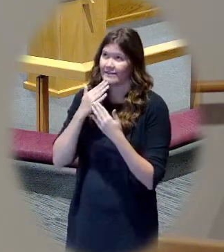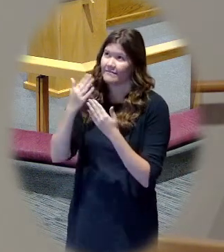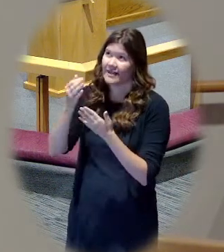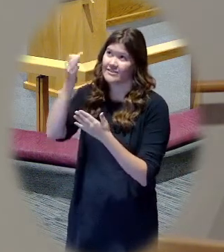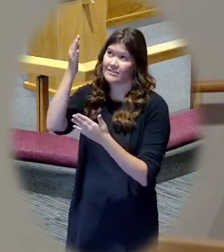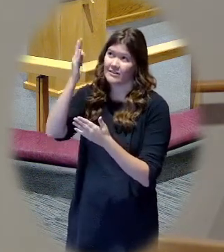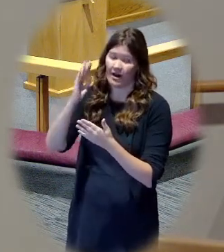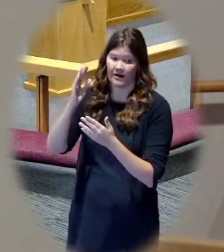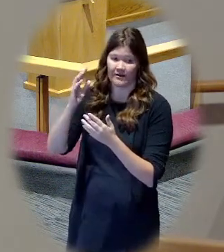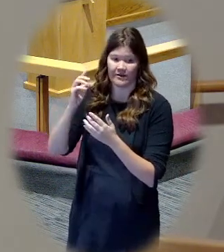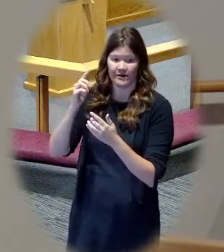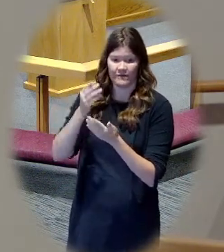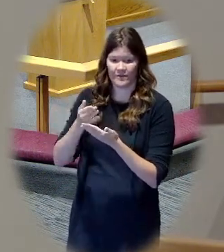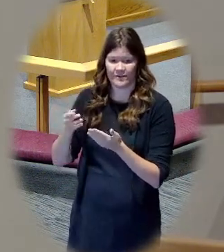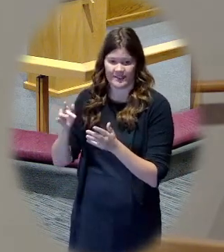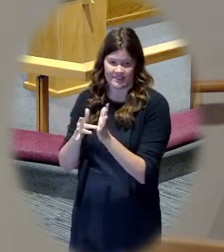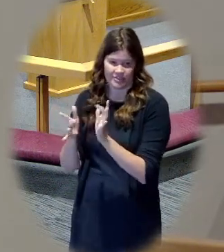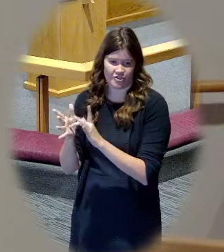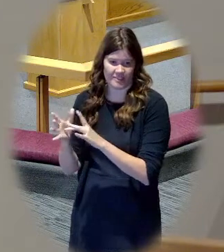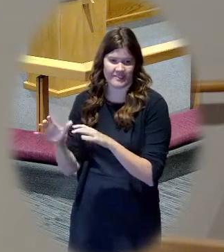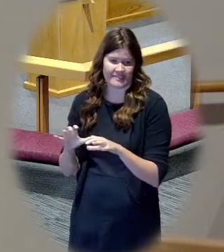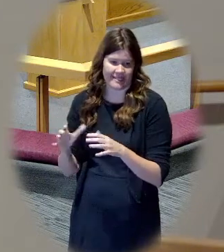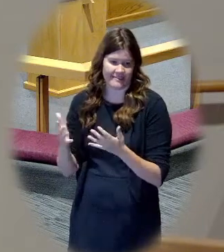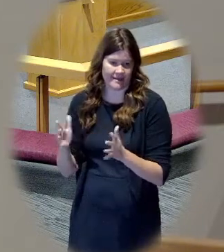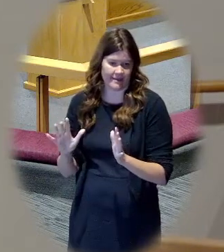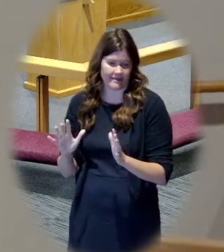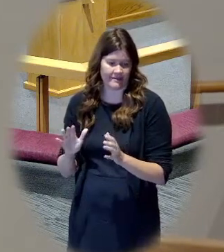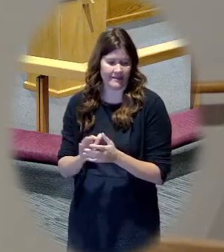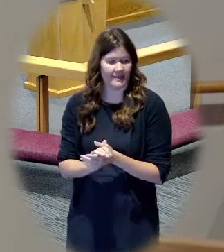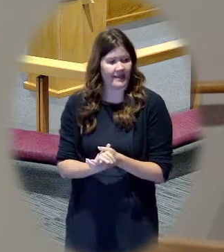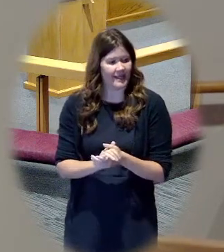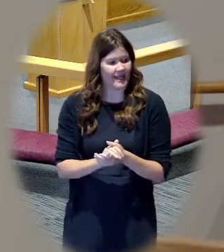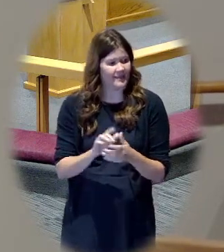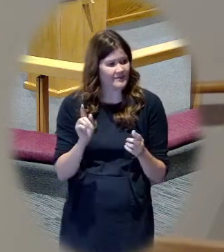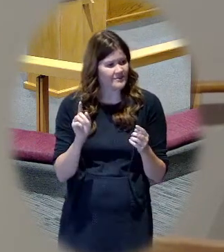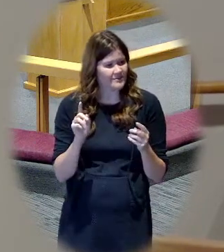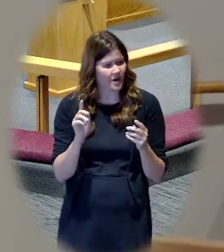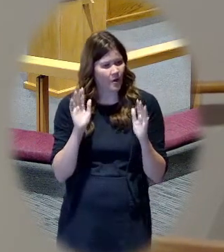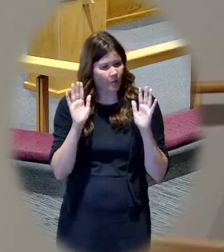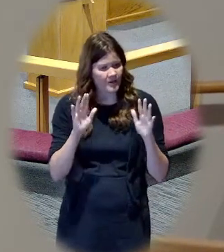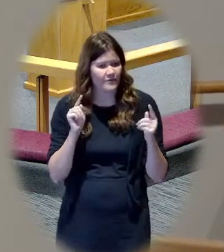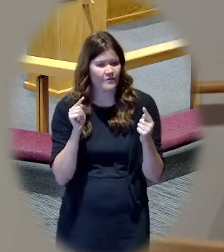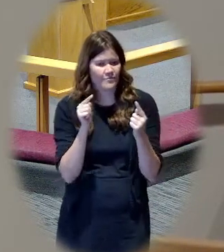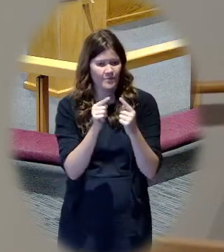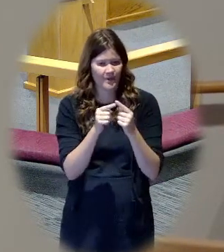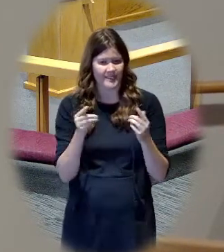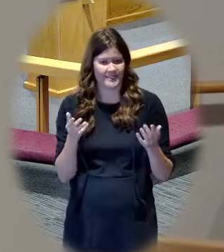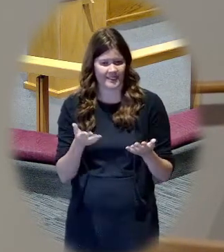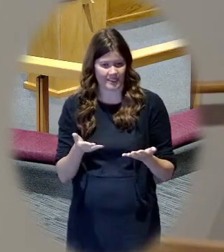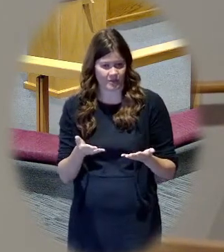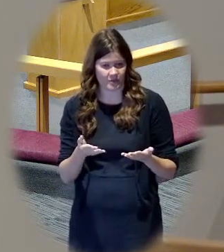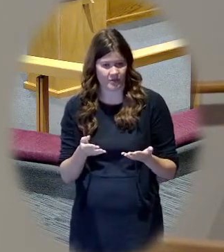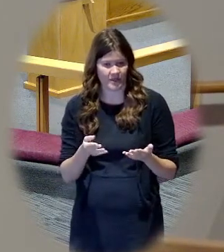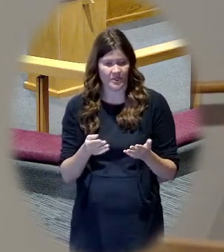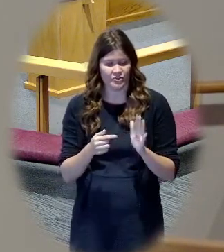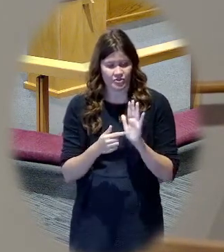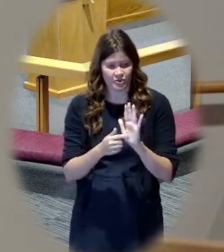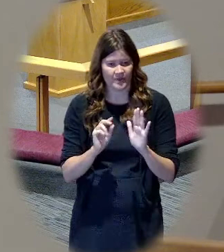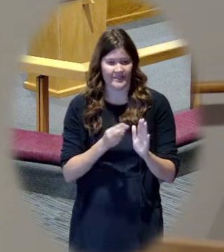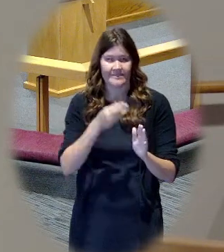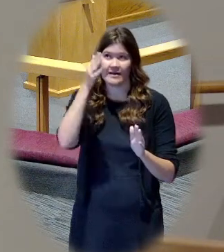he'd received from Jesus. And there's an excellent point there about the kingdom of God being for unclean